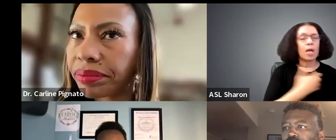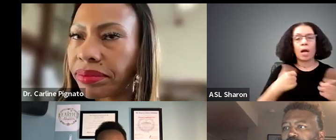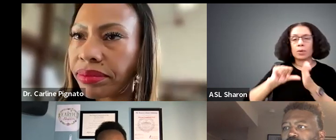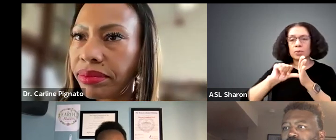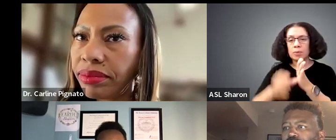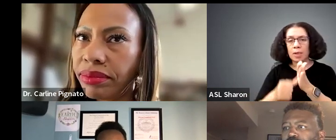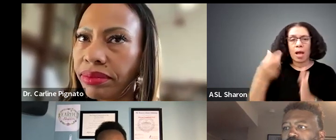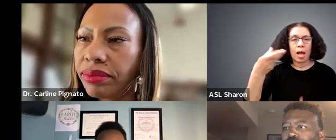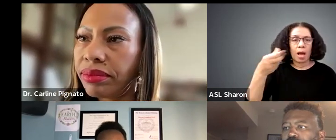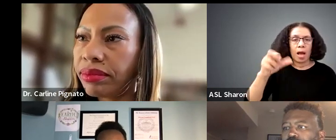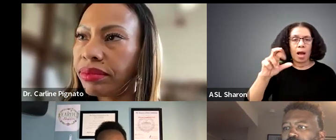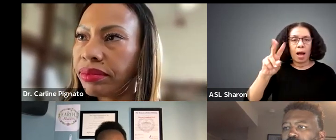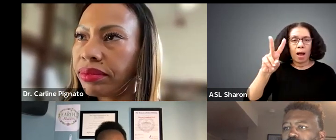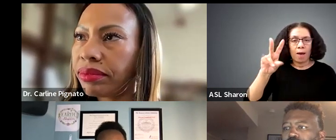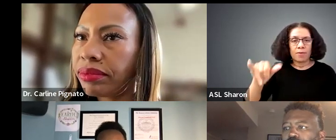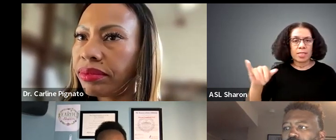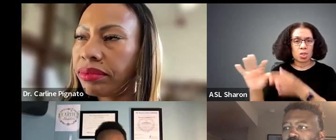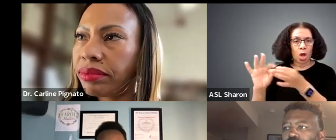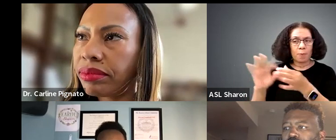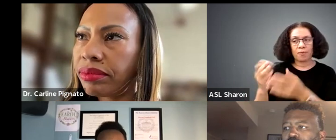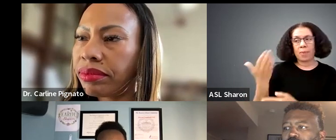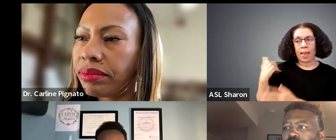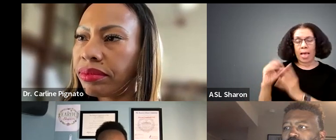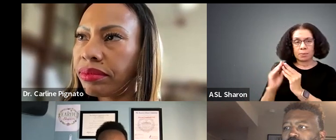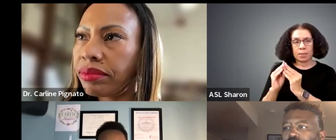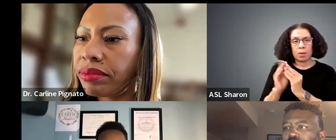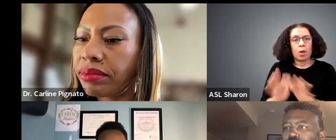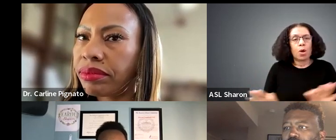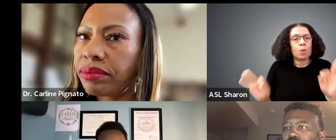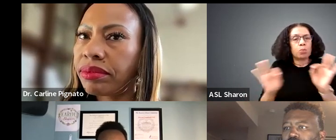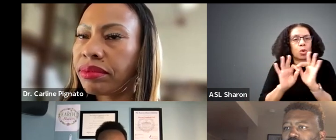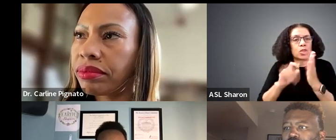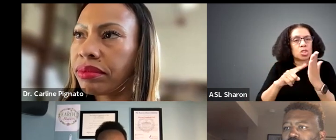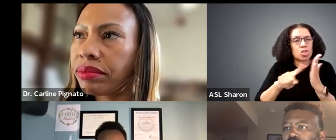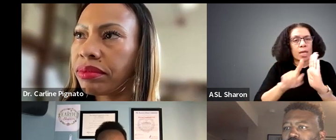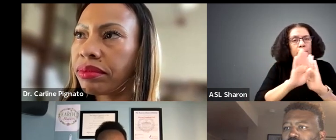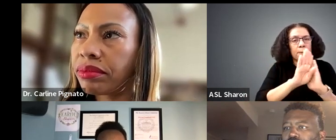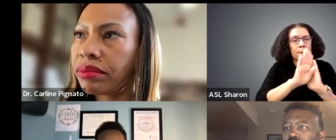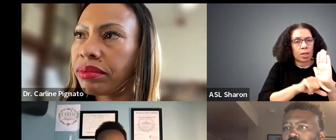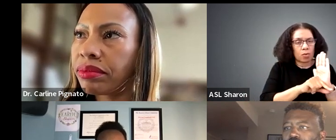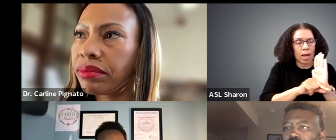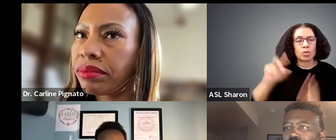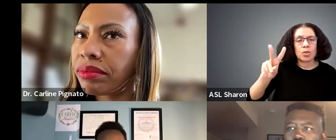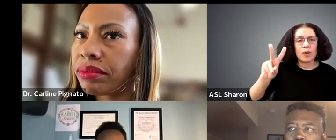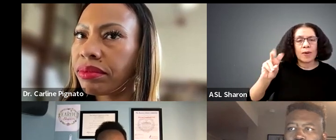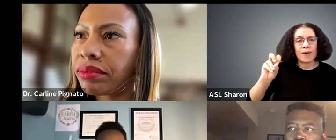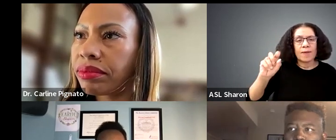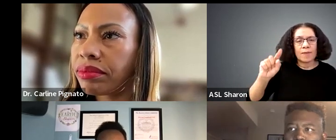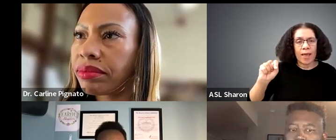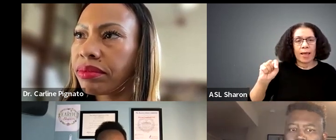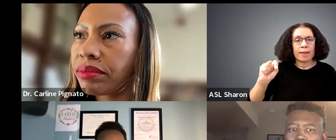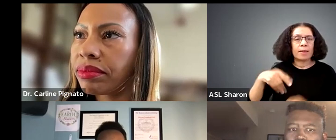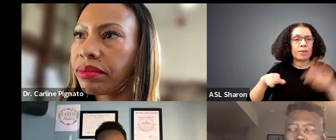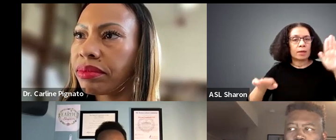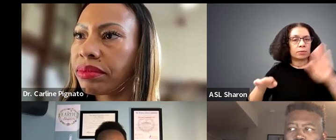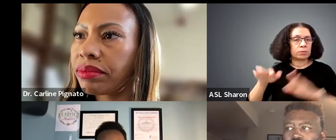Harvey's comments at the last search committee meeting about the importance of checking out the background, i.e. vetting the candidates. In my